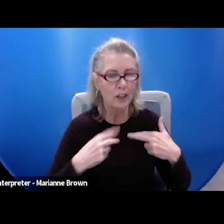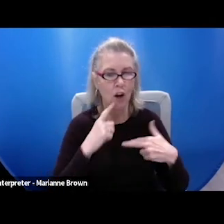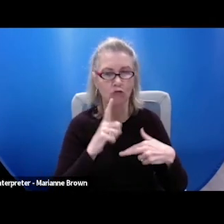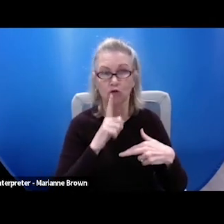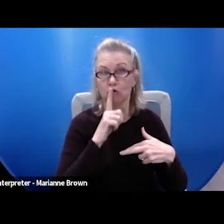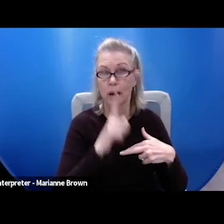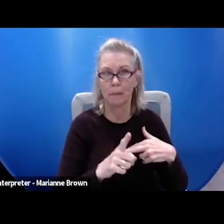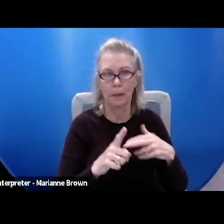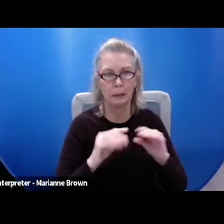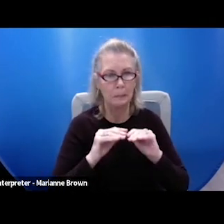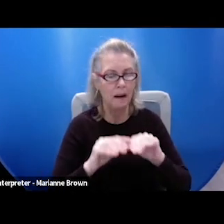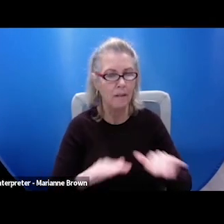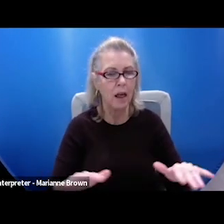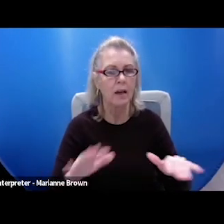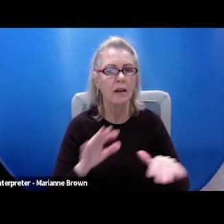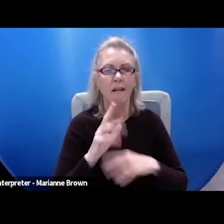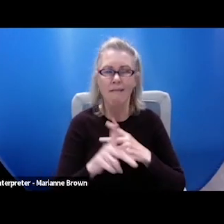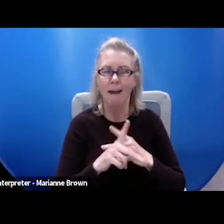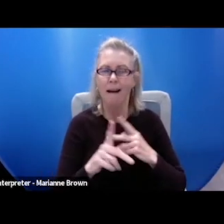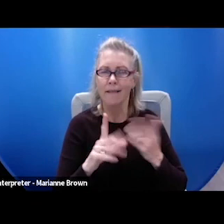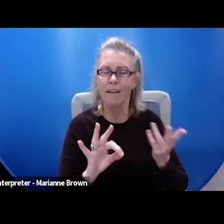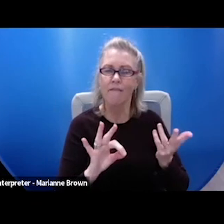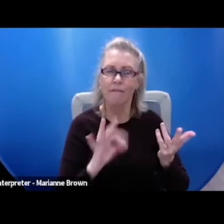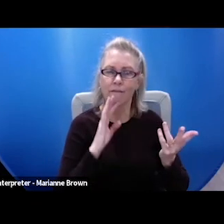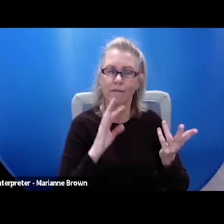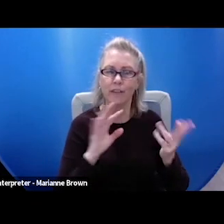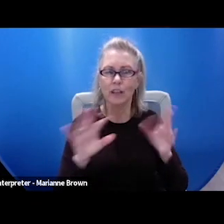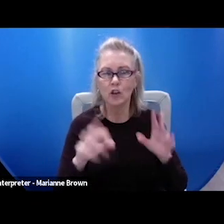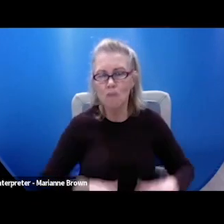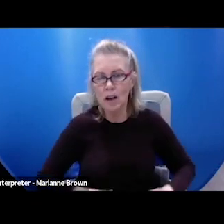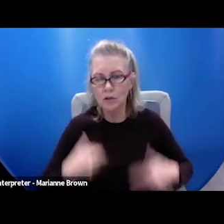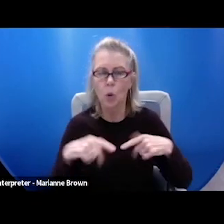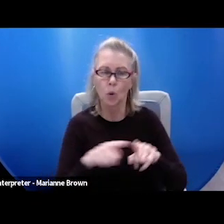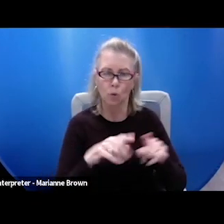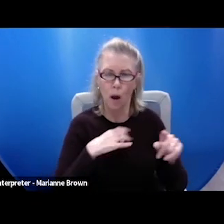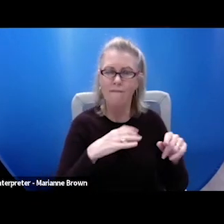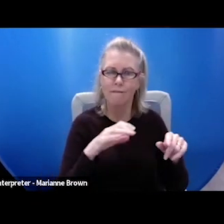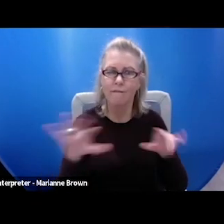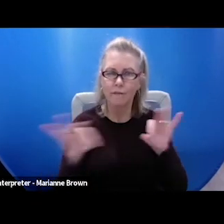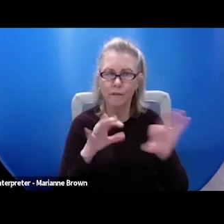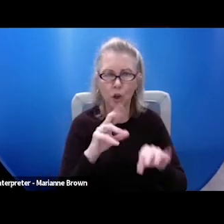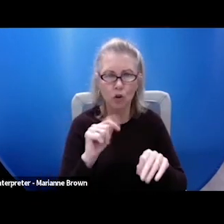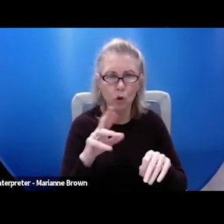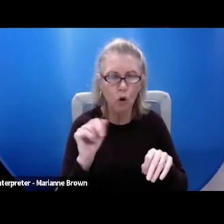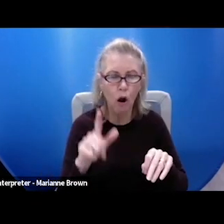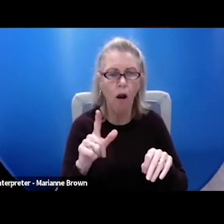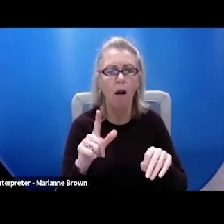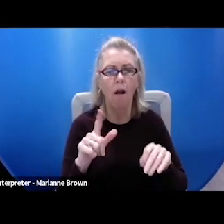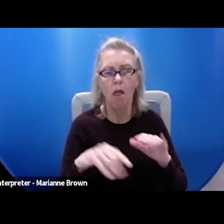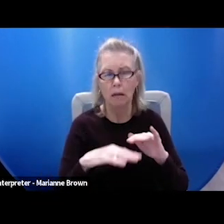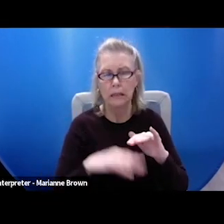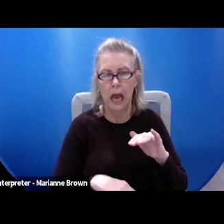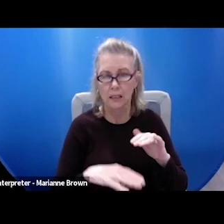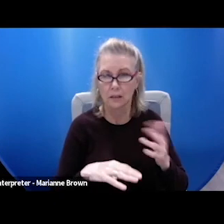extremely prevalent form of residency. There are also curatorial residencies. They are far fewer. As a